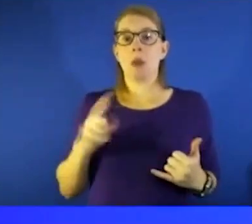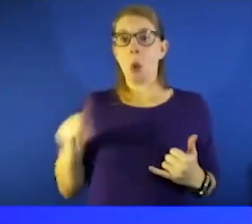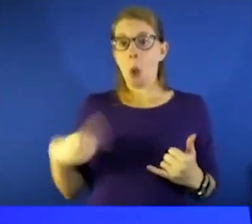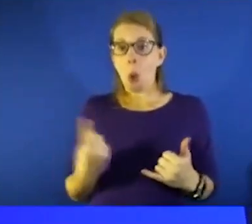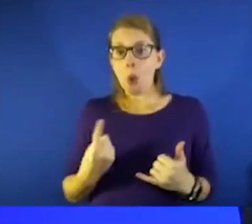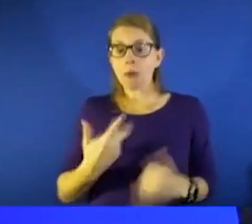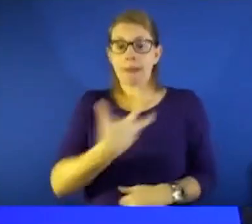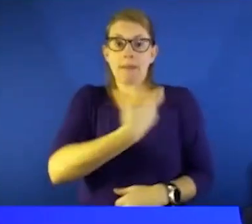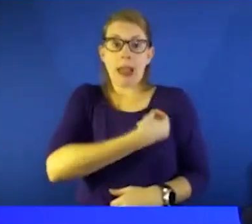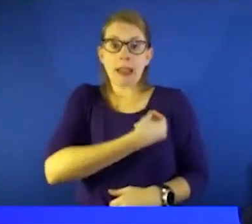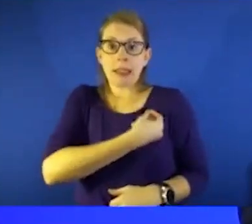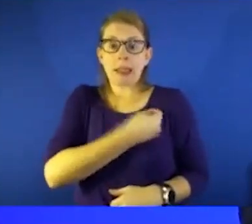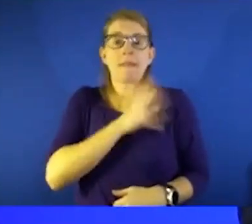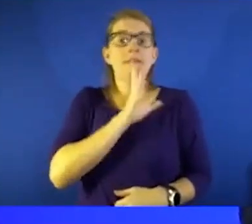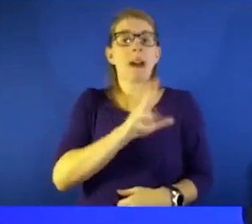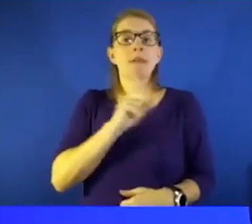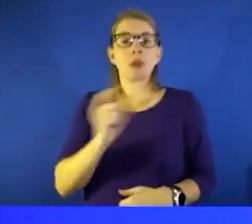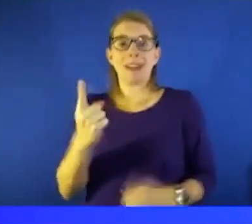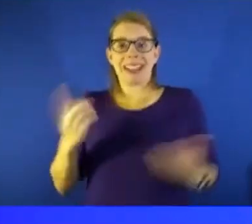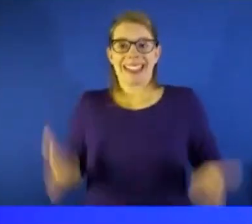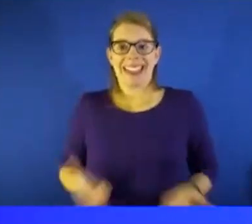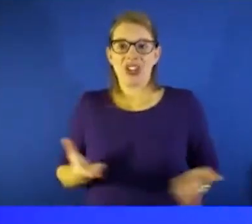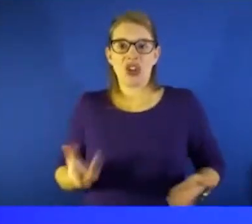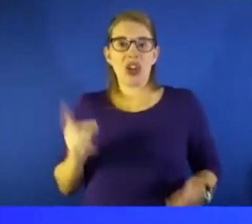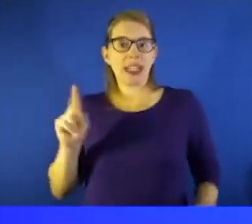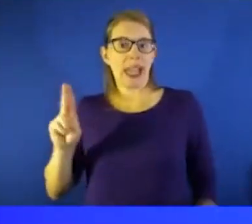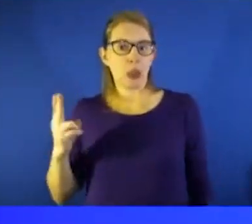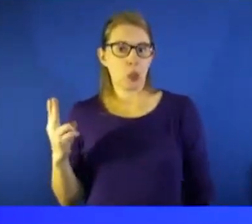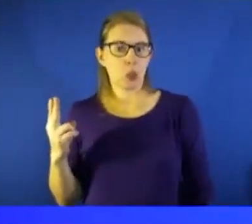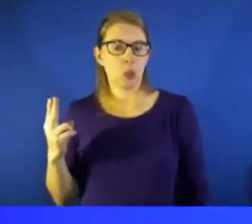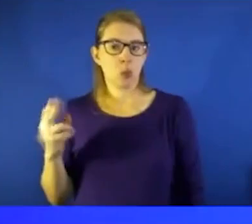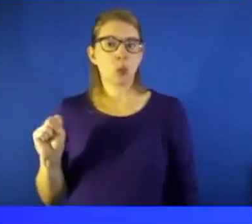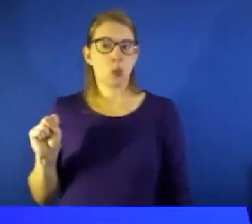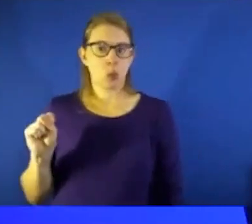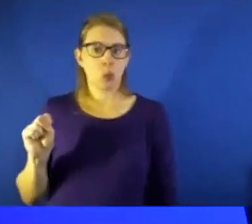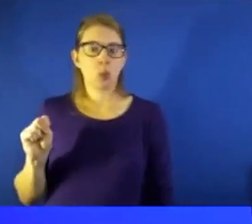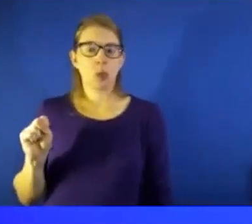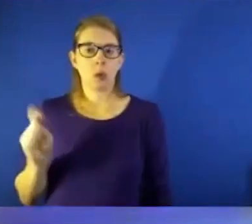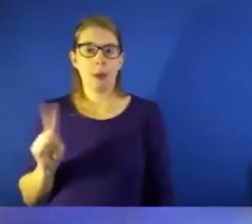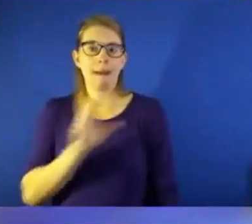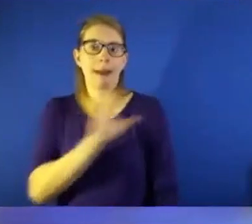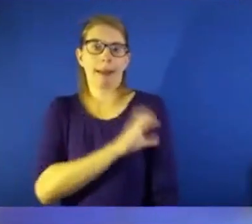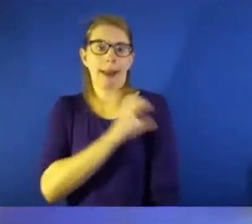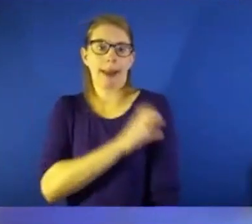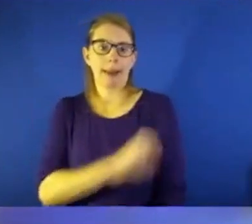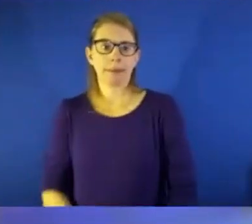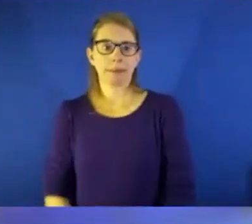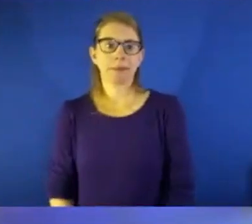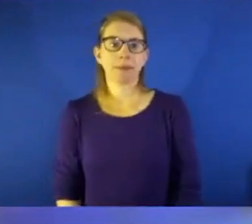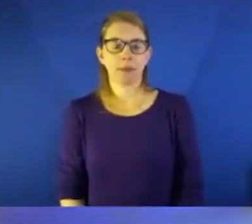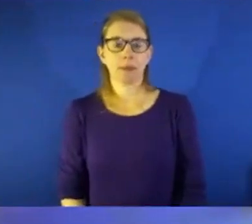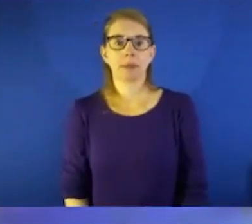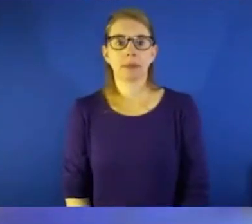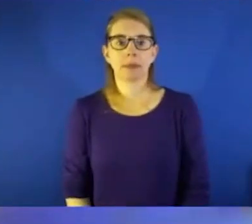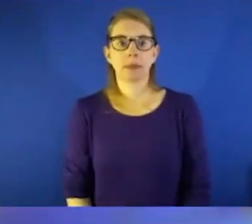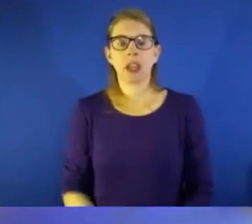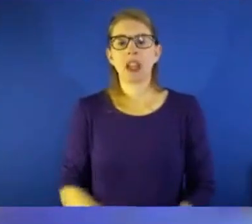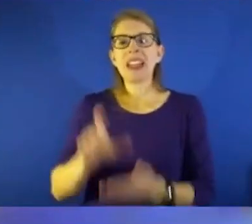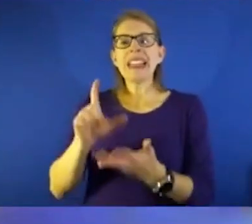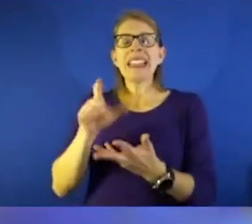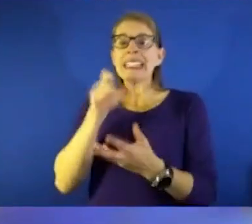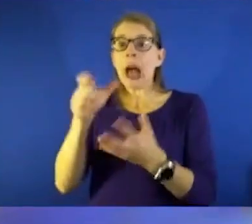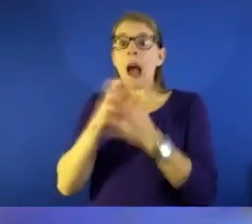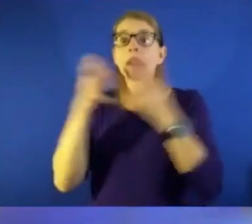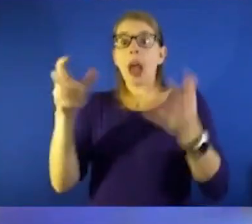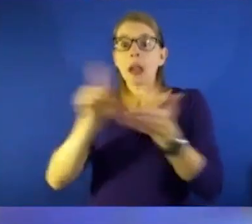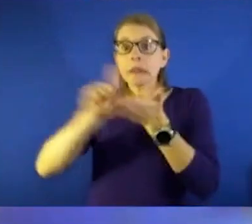vaccine 5 to 11 here at the health system in a clinic setting. We don't have that many doses so far. We got our first shipments. We got a fair number. But we did. We